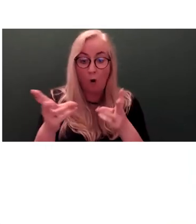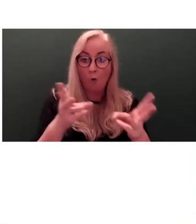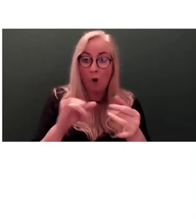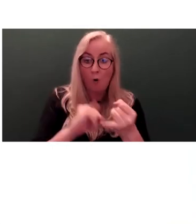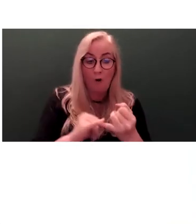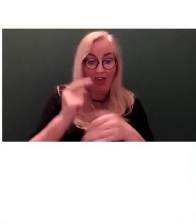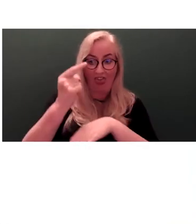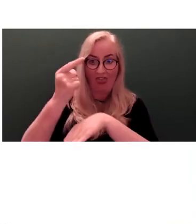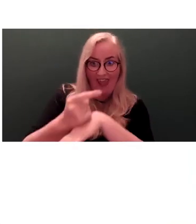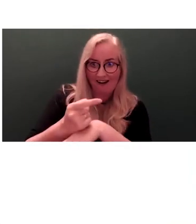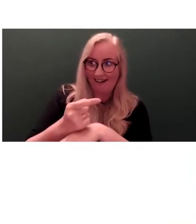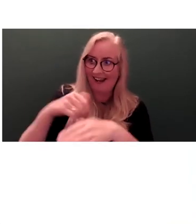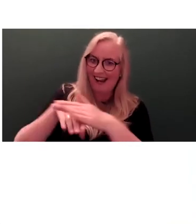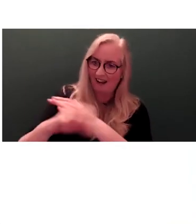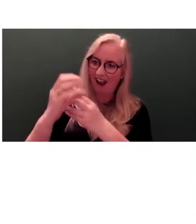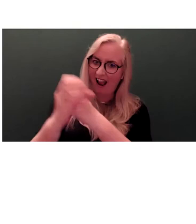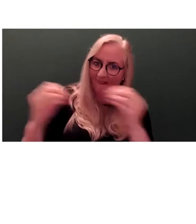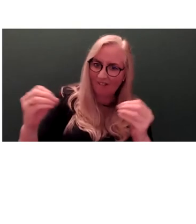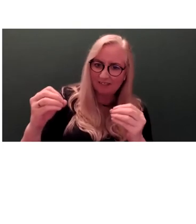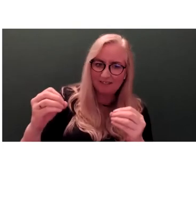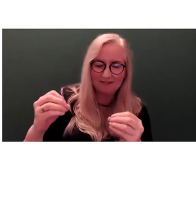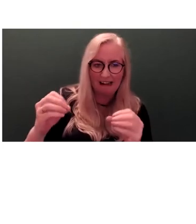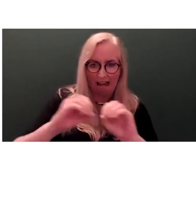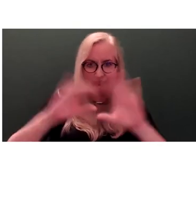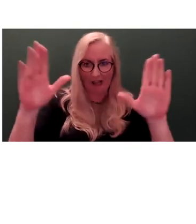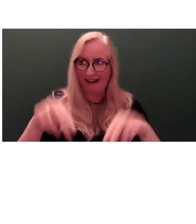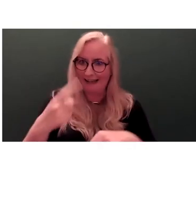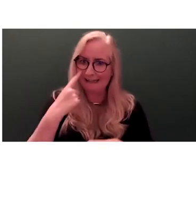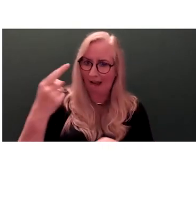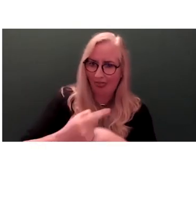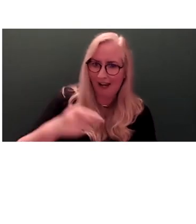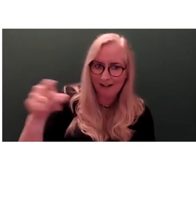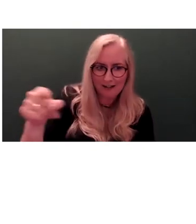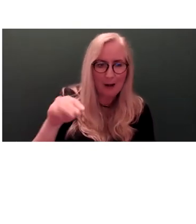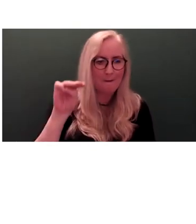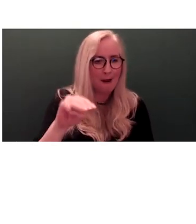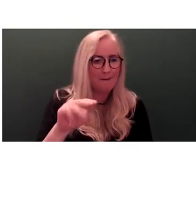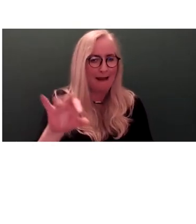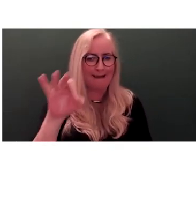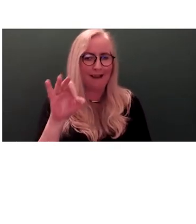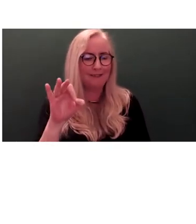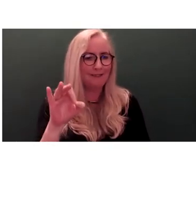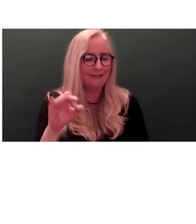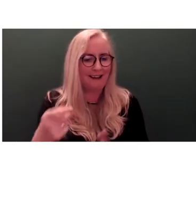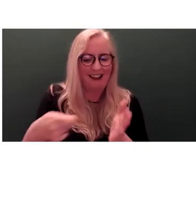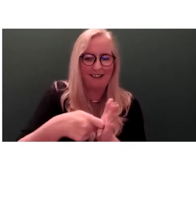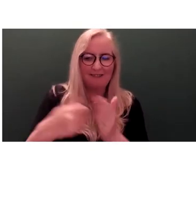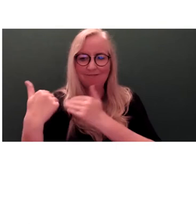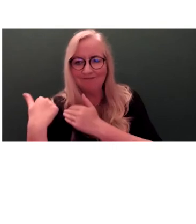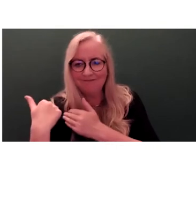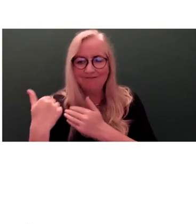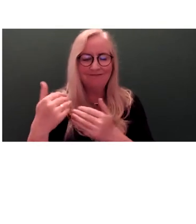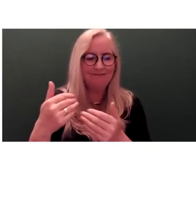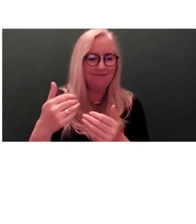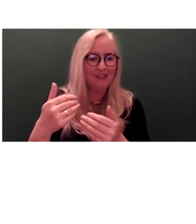there, present in the office, highly visible, and more likely to get the sort of plum roles or projects or whatever like that. And